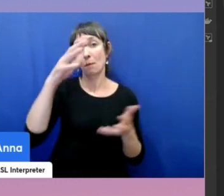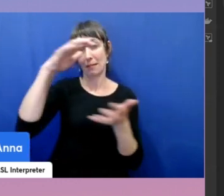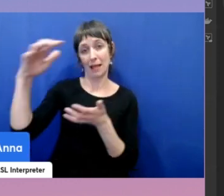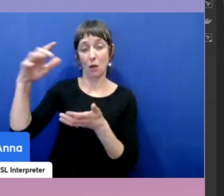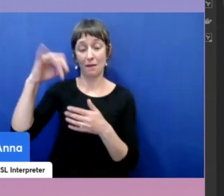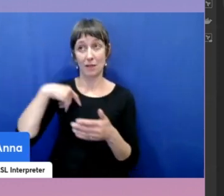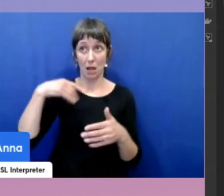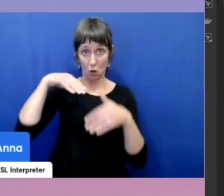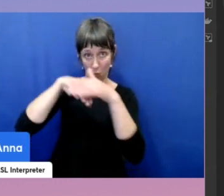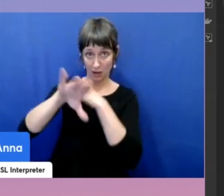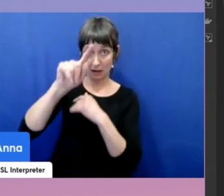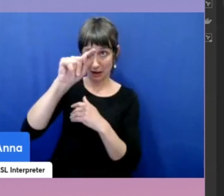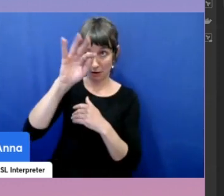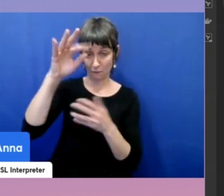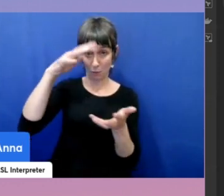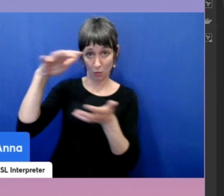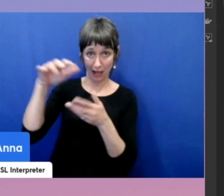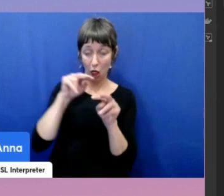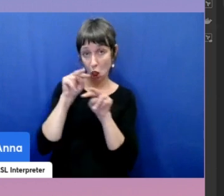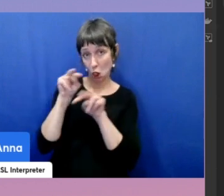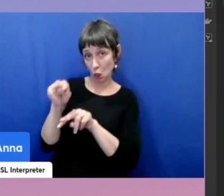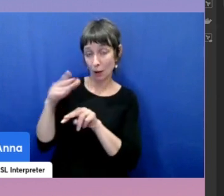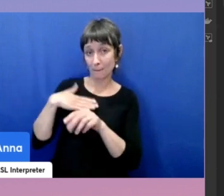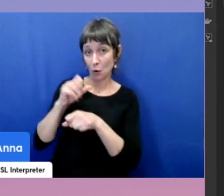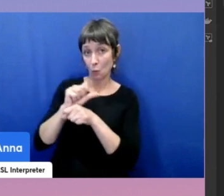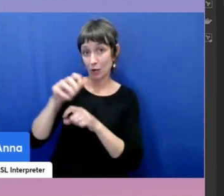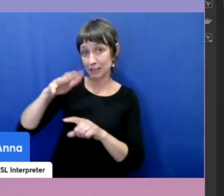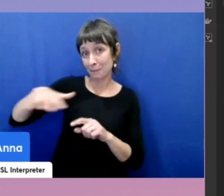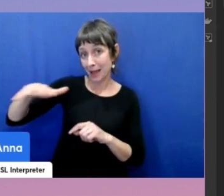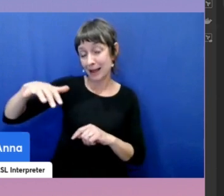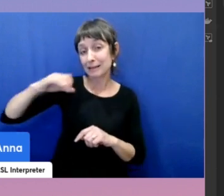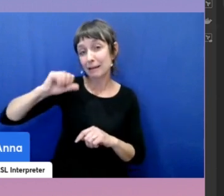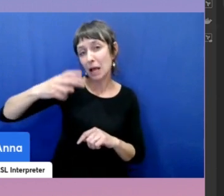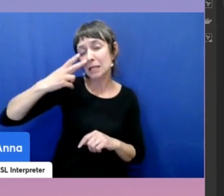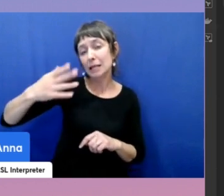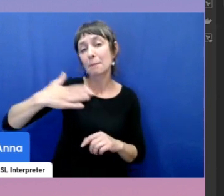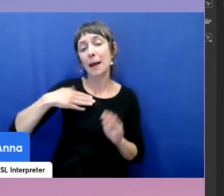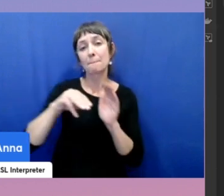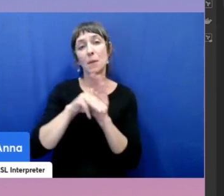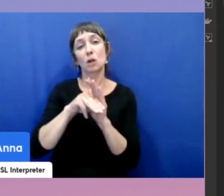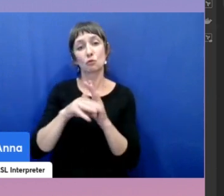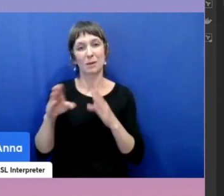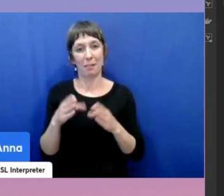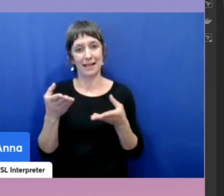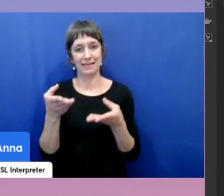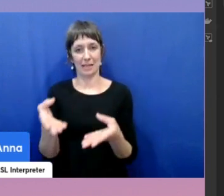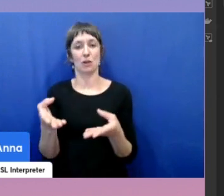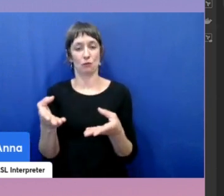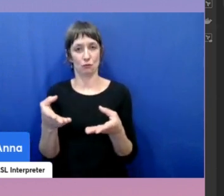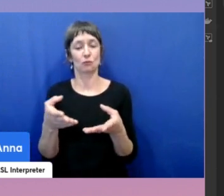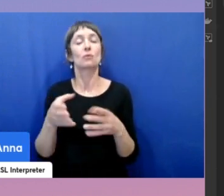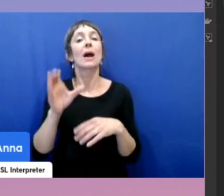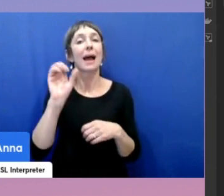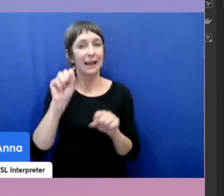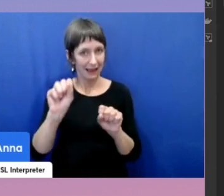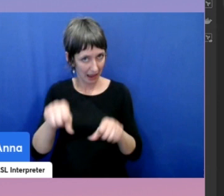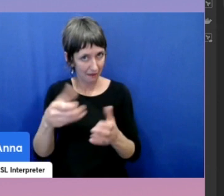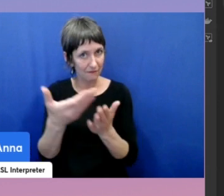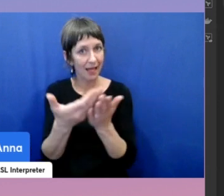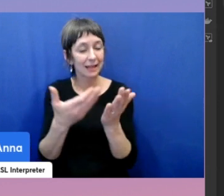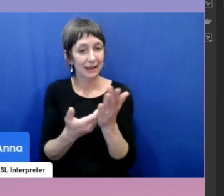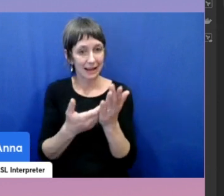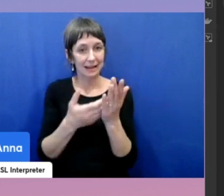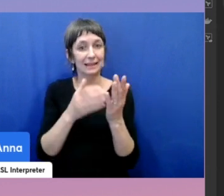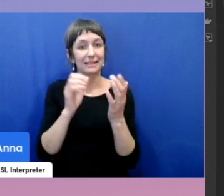into Terraform Cloud and look at my workspace, I can see that my module is planning here, and I can validate that the stream